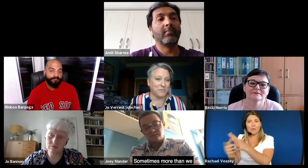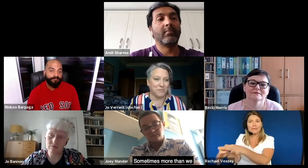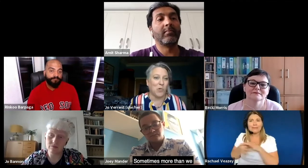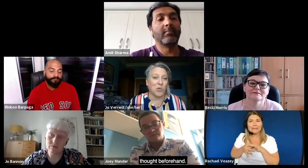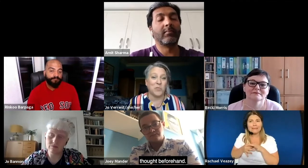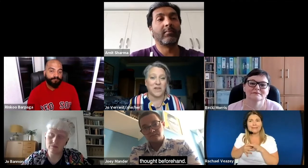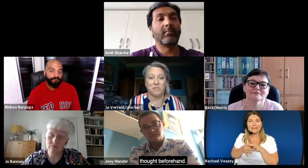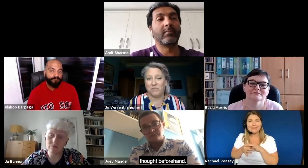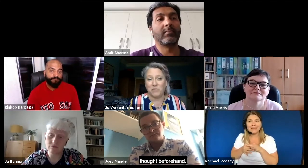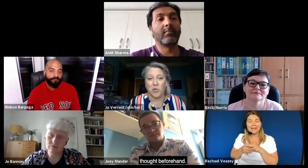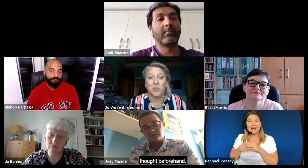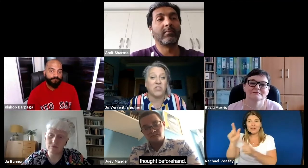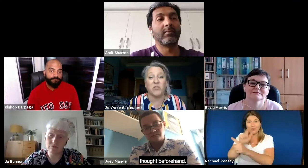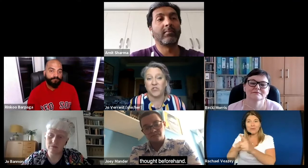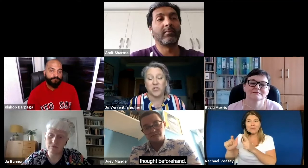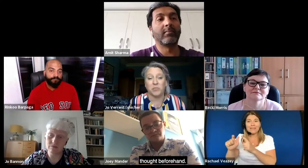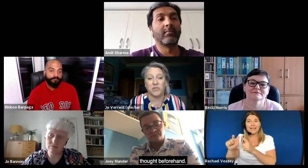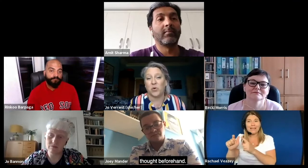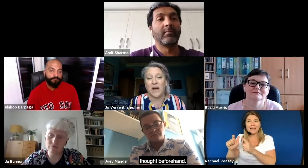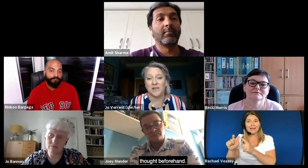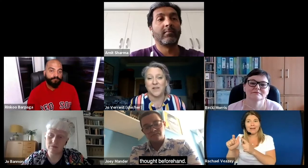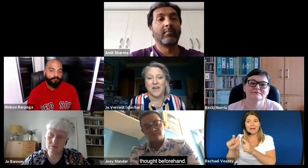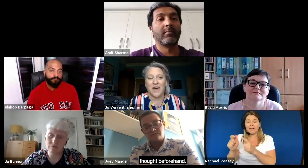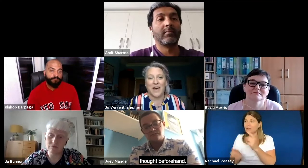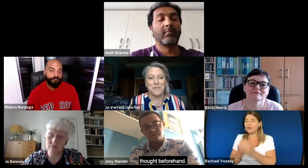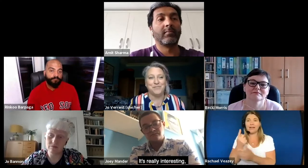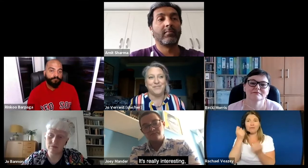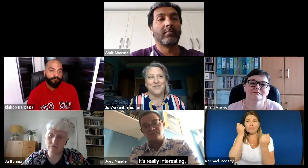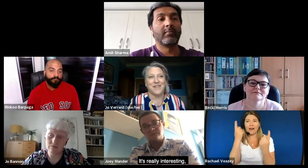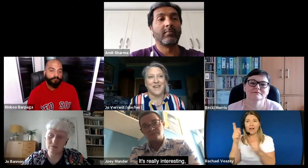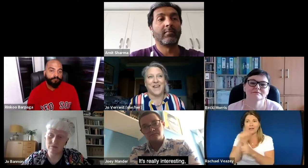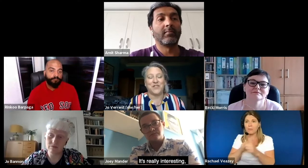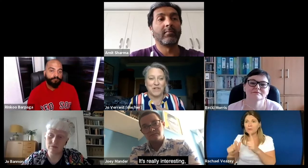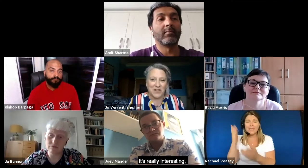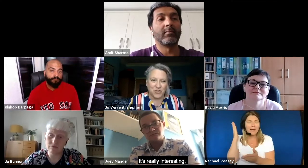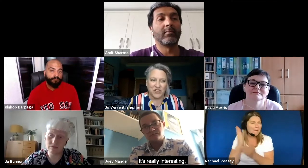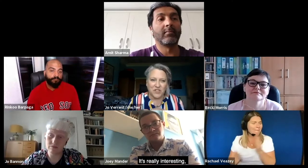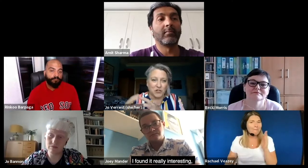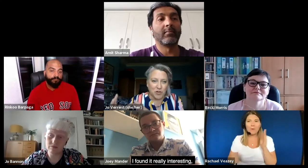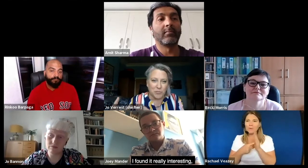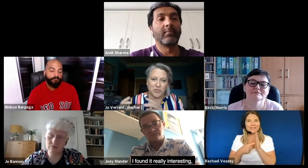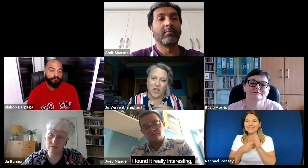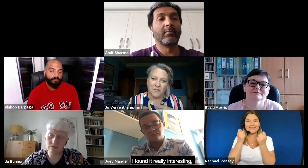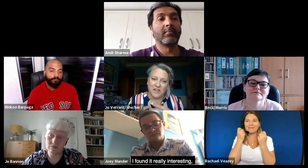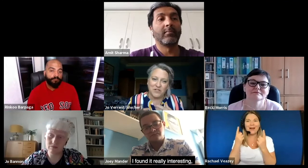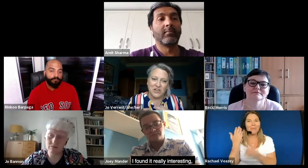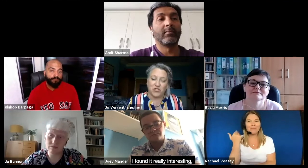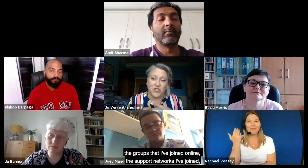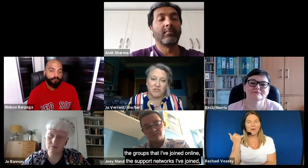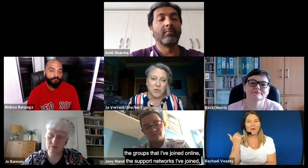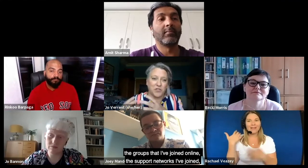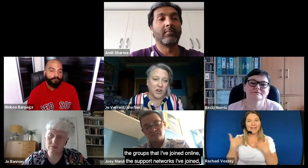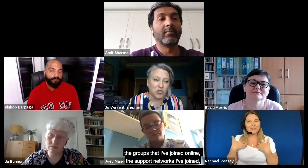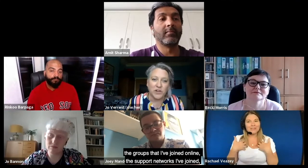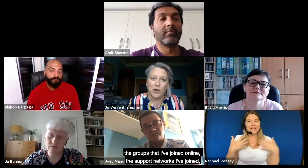sometimes more than we thought beforehand. It's really interesting, the groups, I found it really